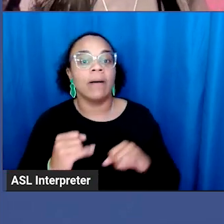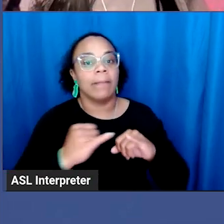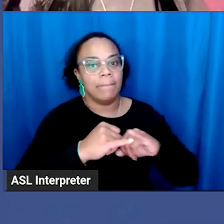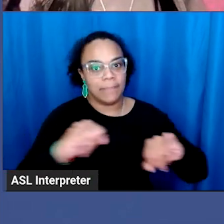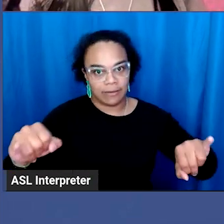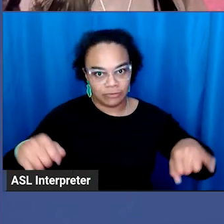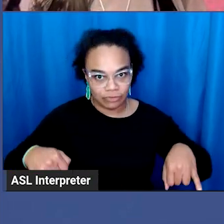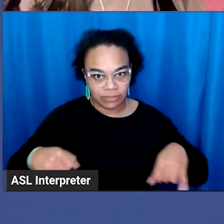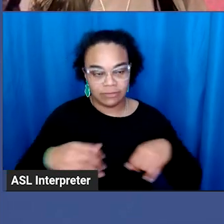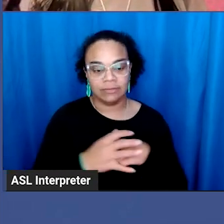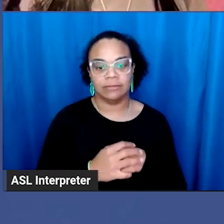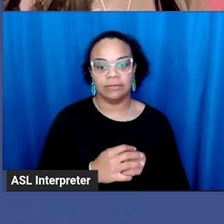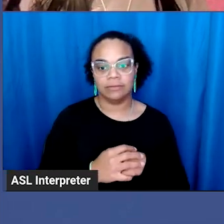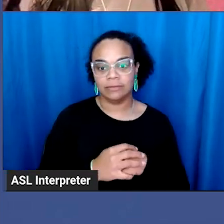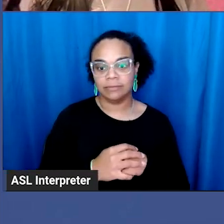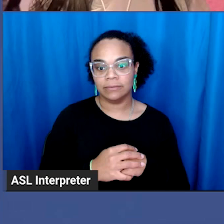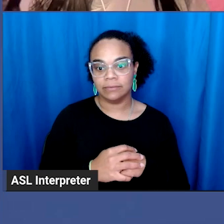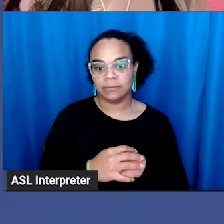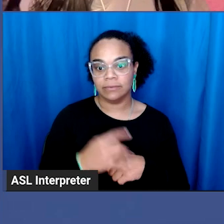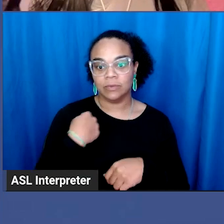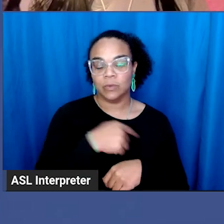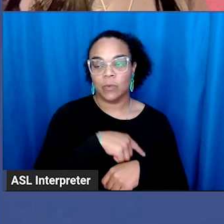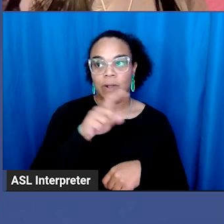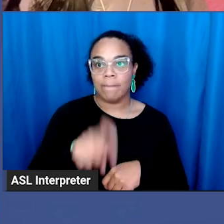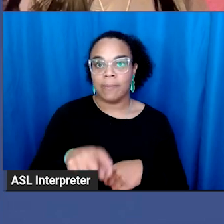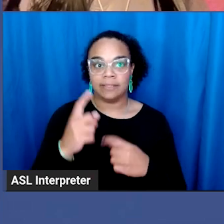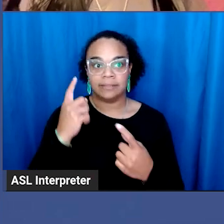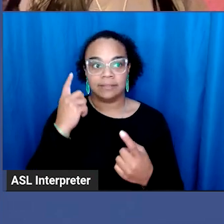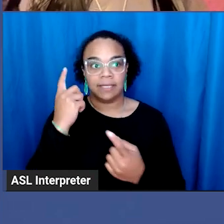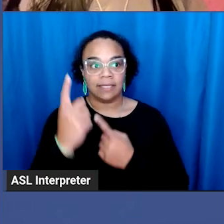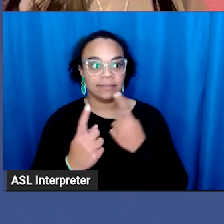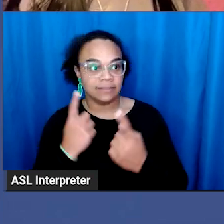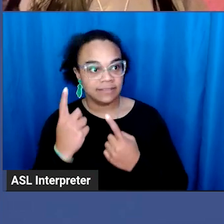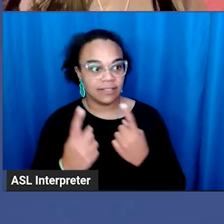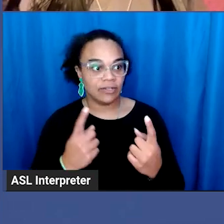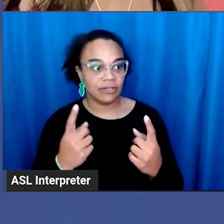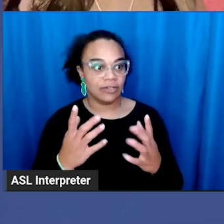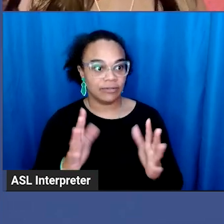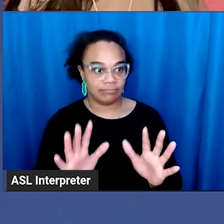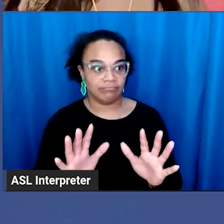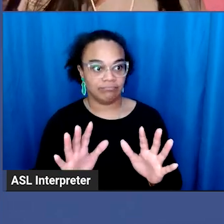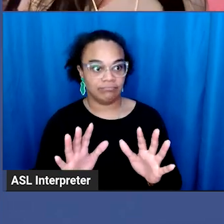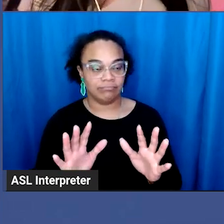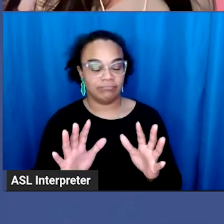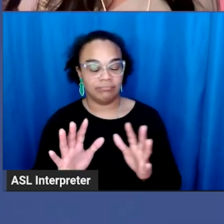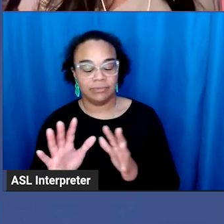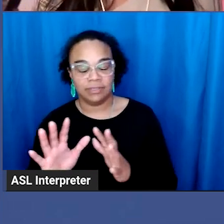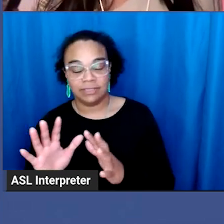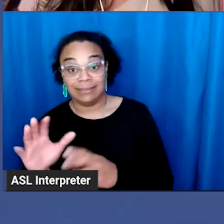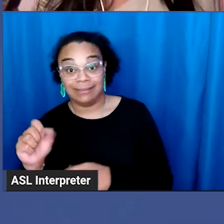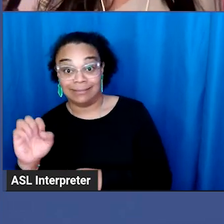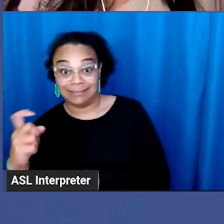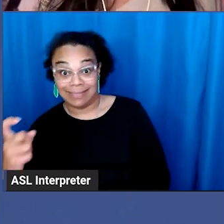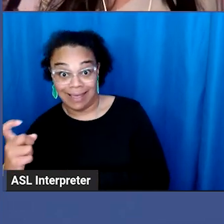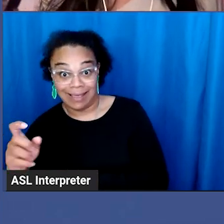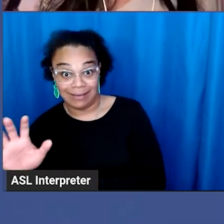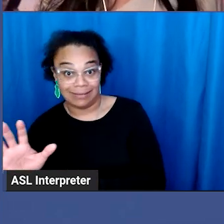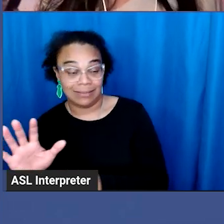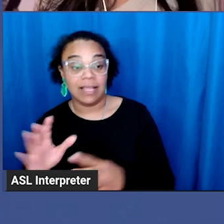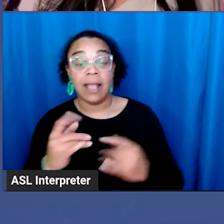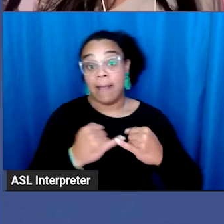to consider keeping sex boundaries are when we do have a vanilla side